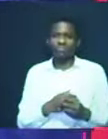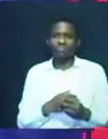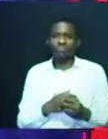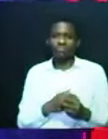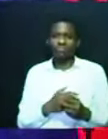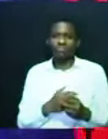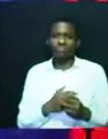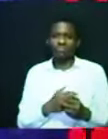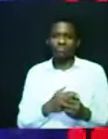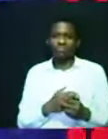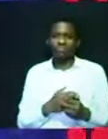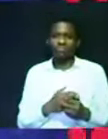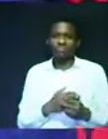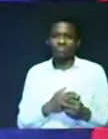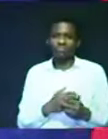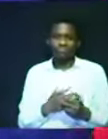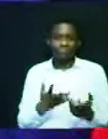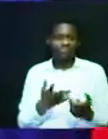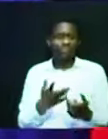is he going to drink?